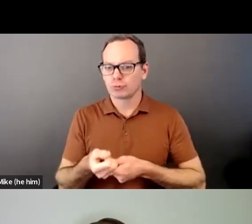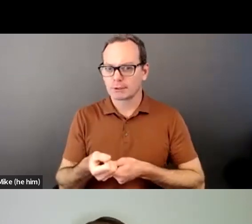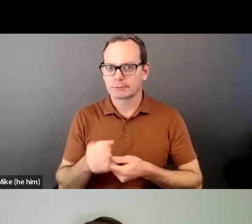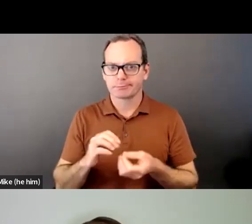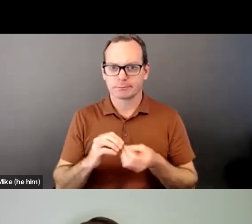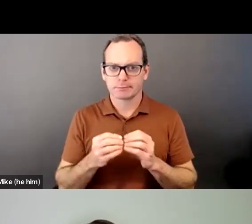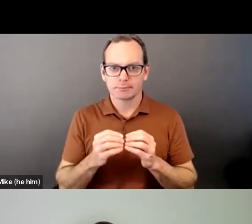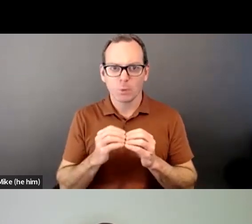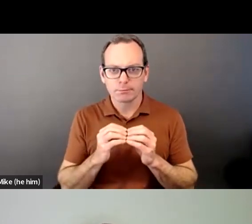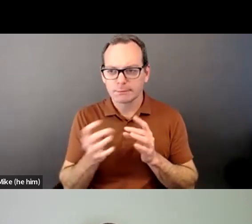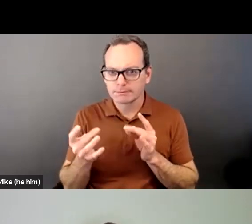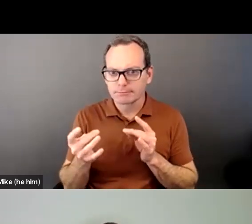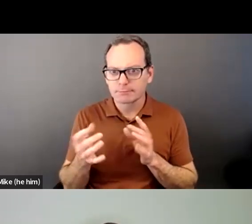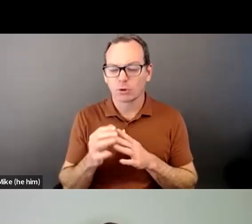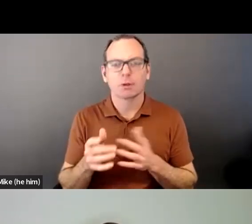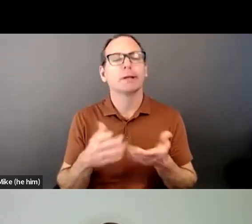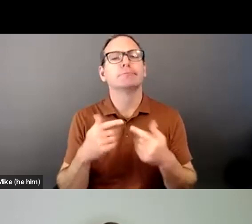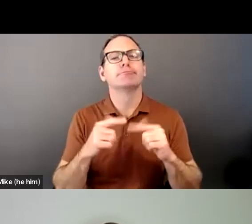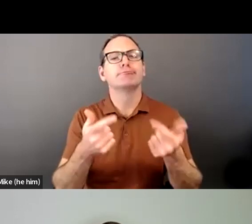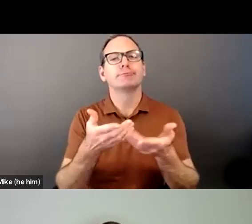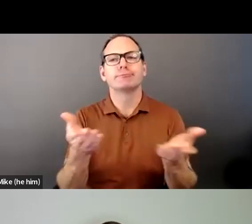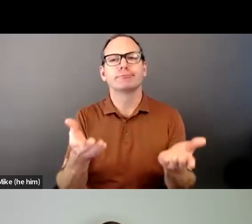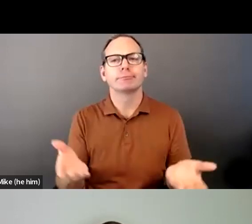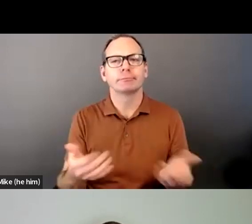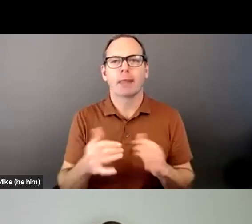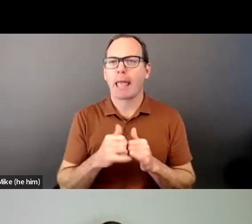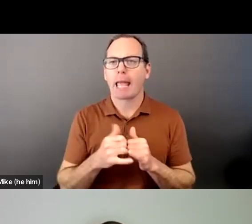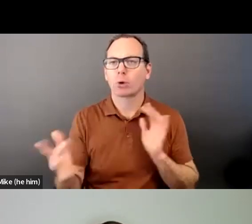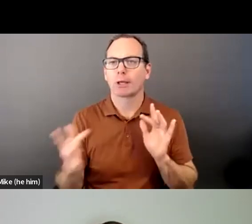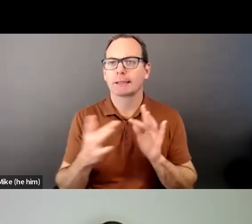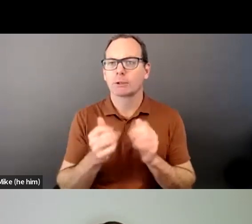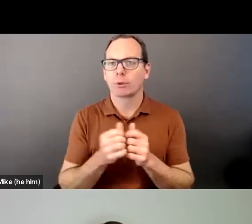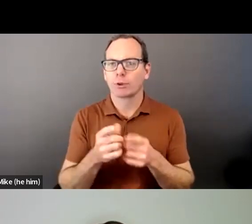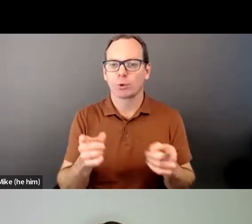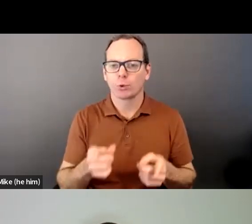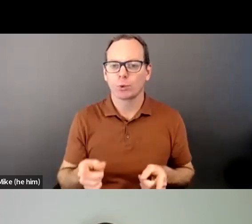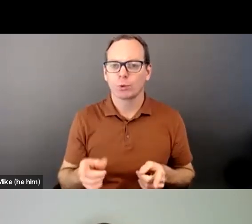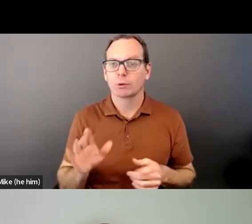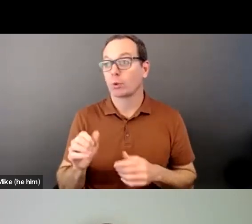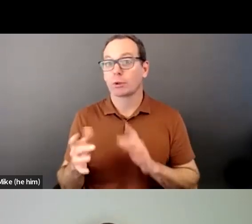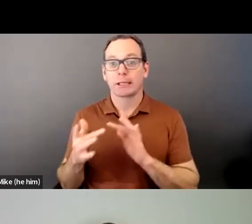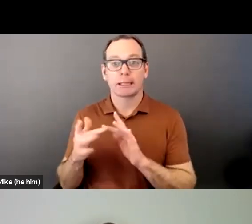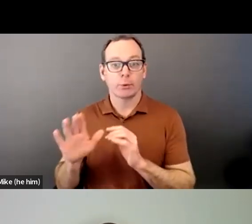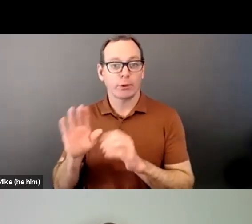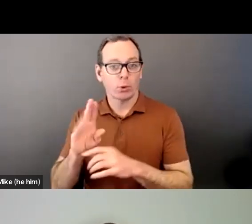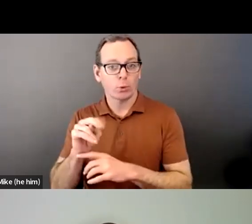to turn it to you. What advice would you have if someone's looking to get connected or connect with their local